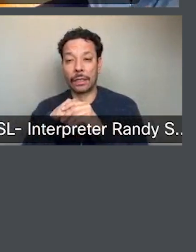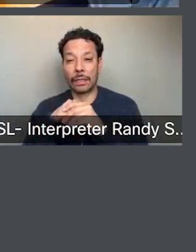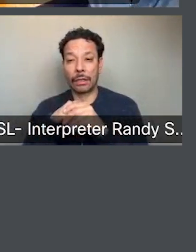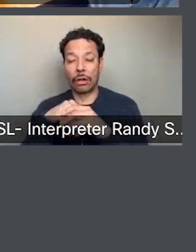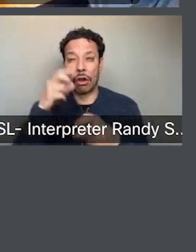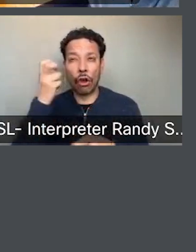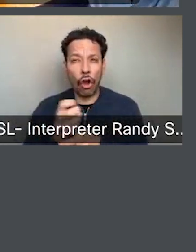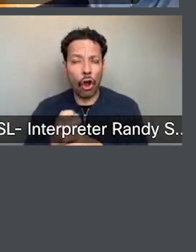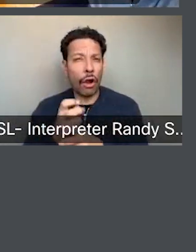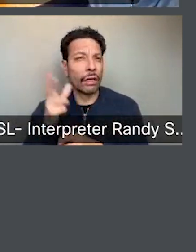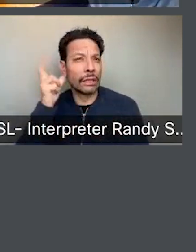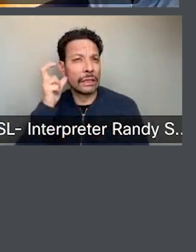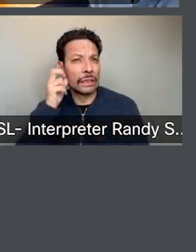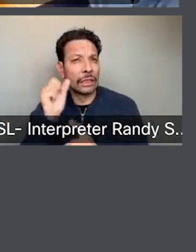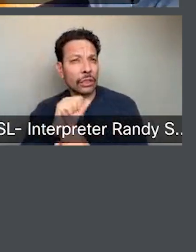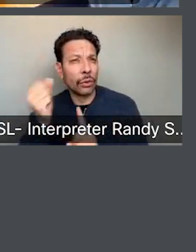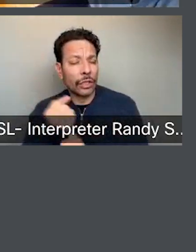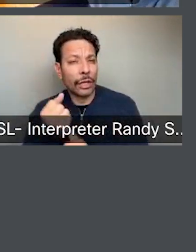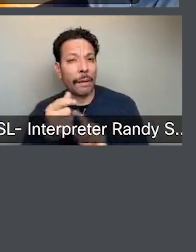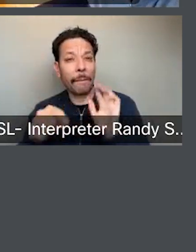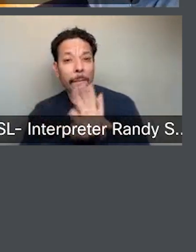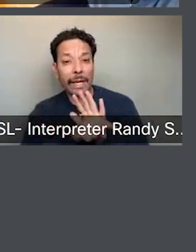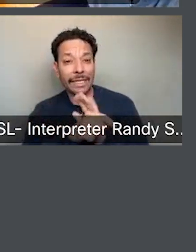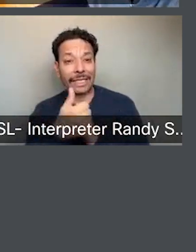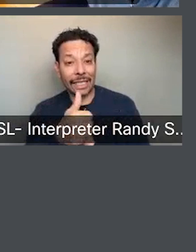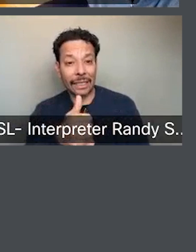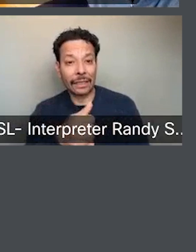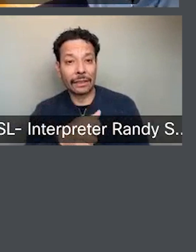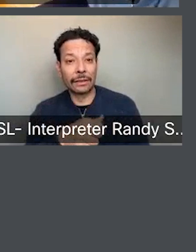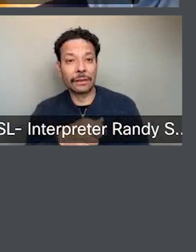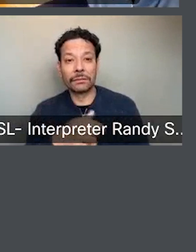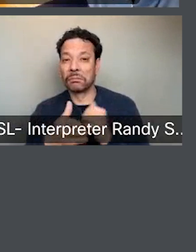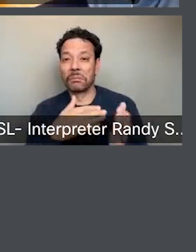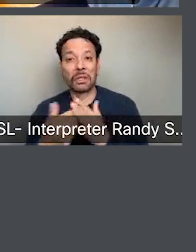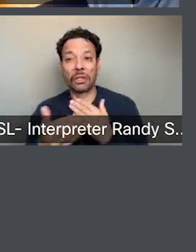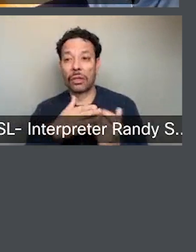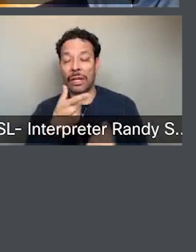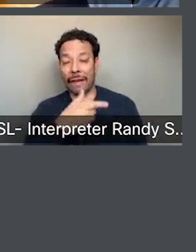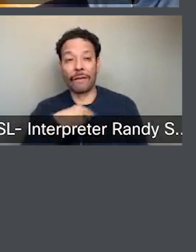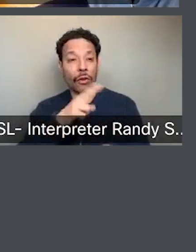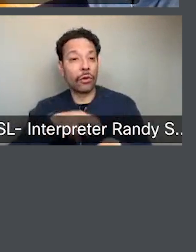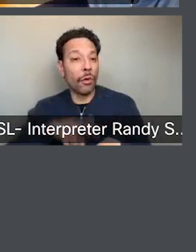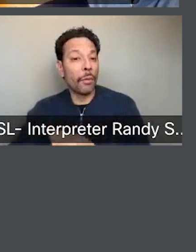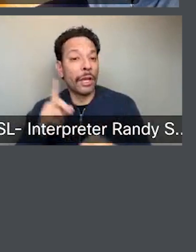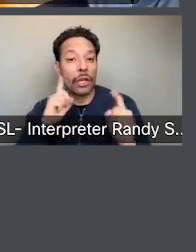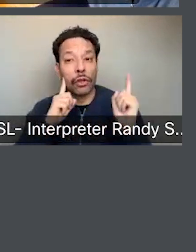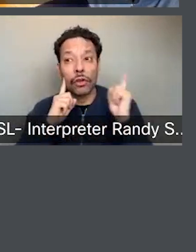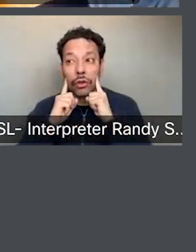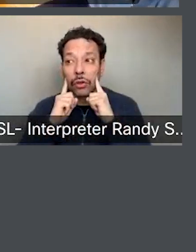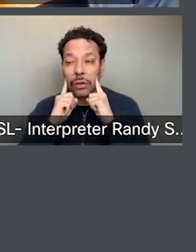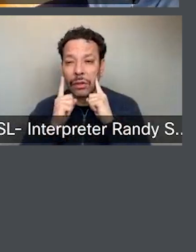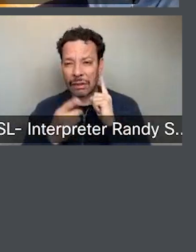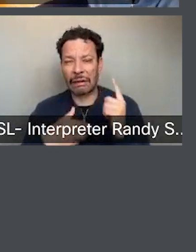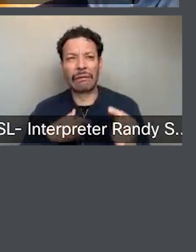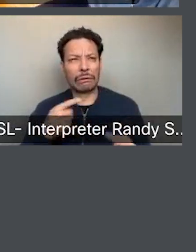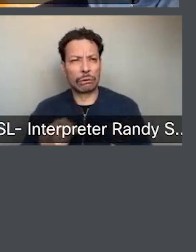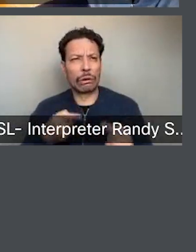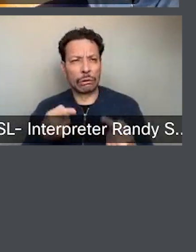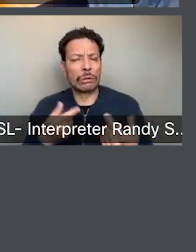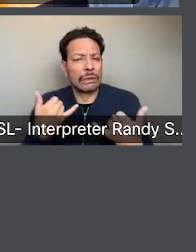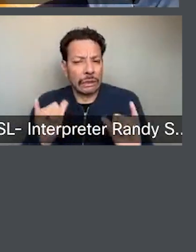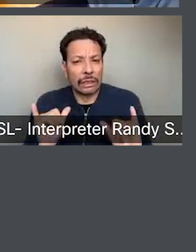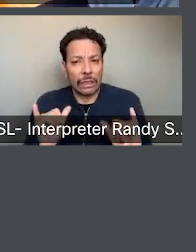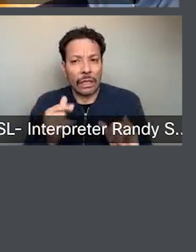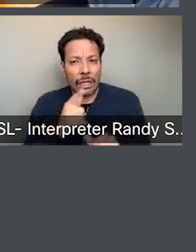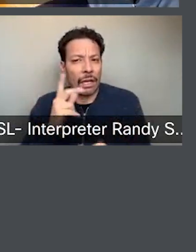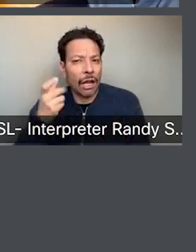listening situation, a -10, then even if they have normal hearing in both ears, they have trouble. They're understanding less